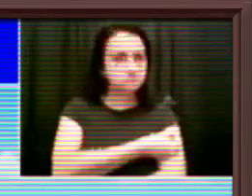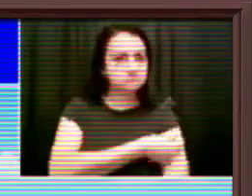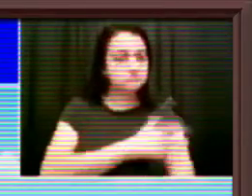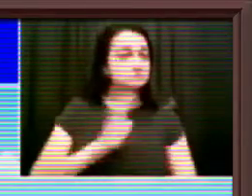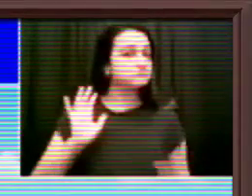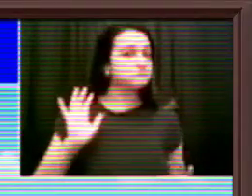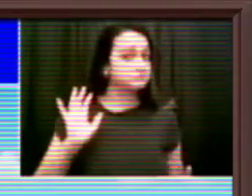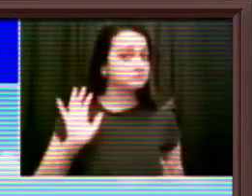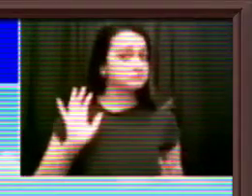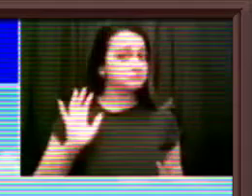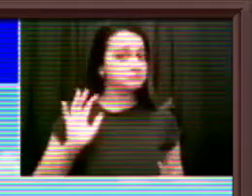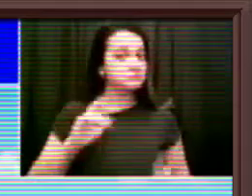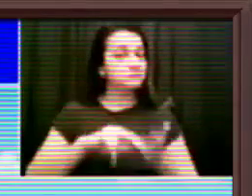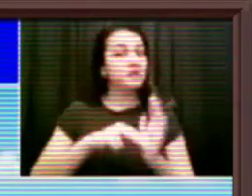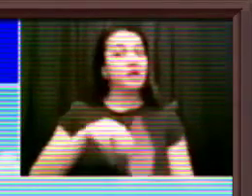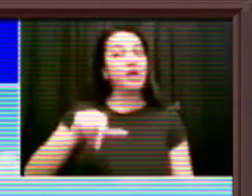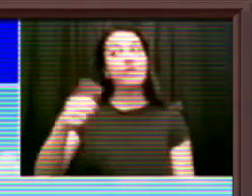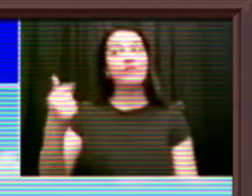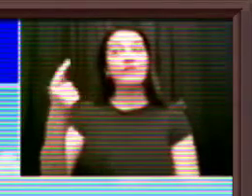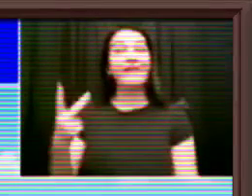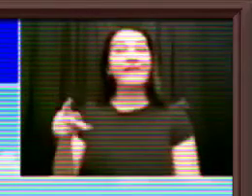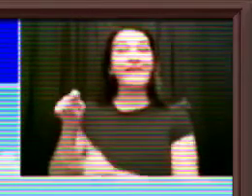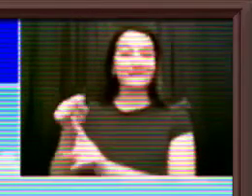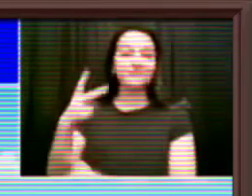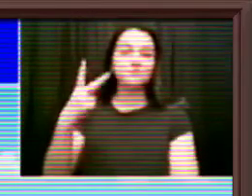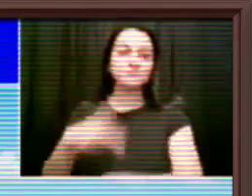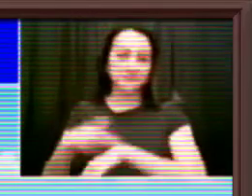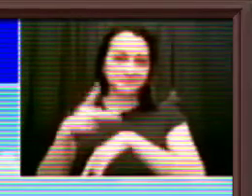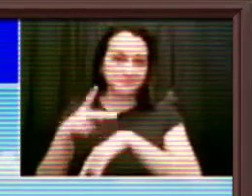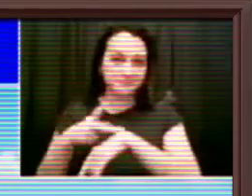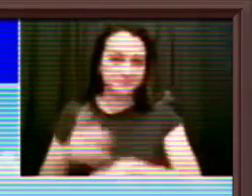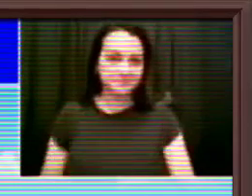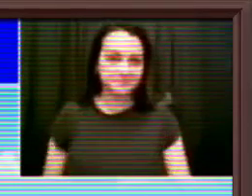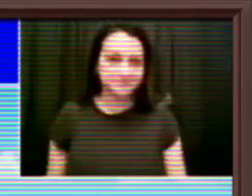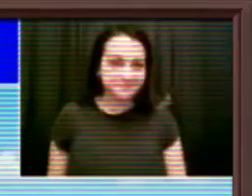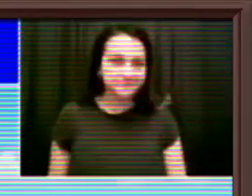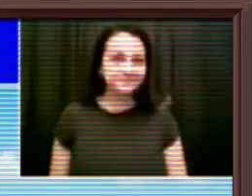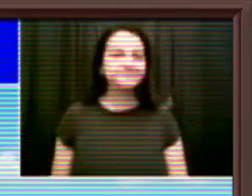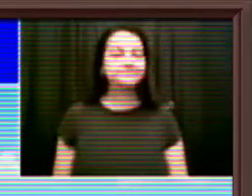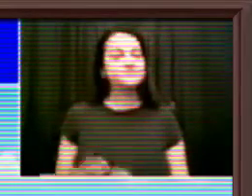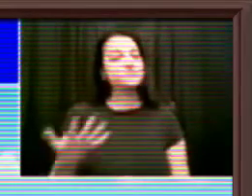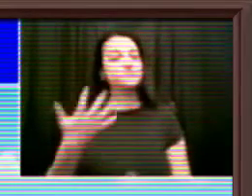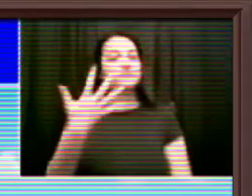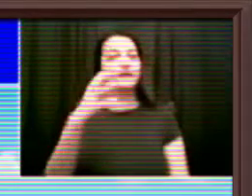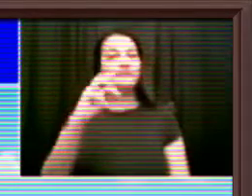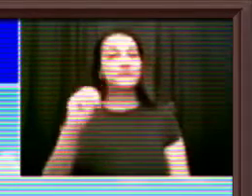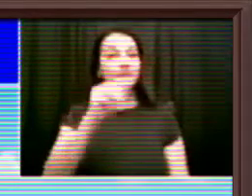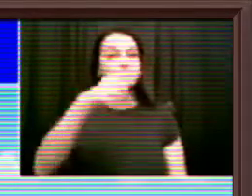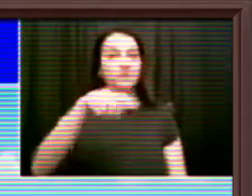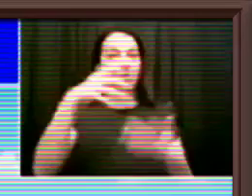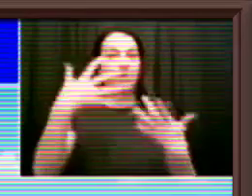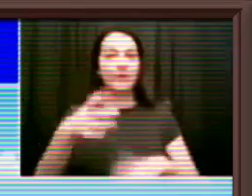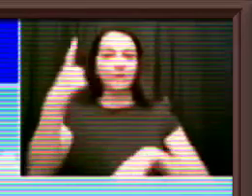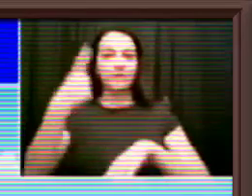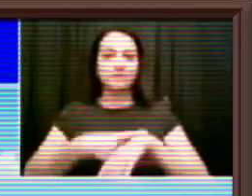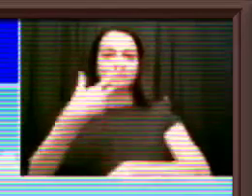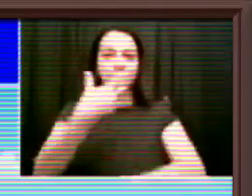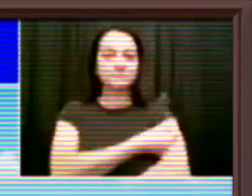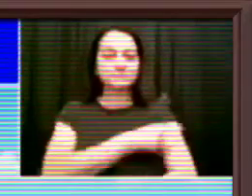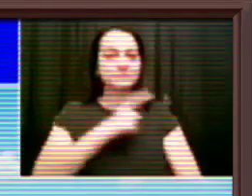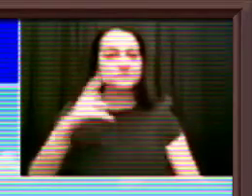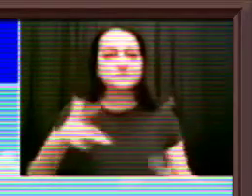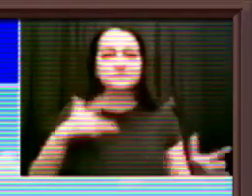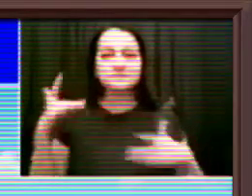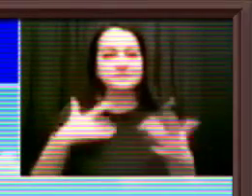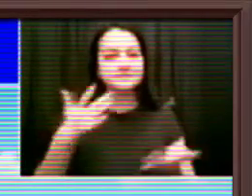person regardless, you know, if you've been vaccinated or not. Let me stop saying the word trigger the algorithm. But whether